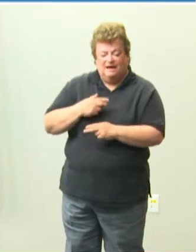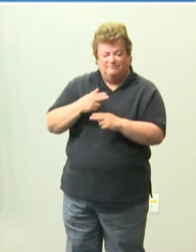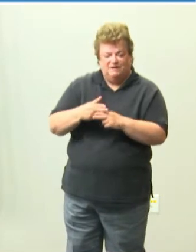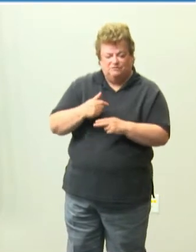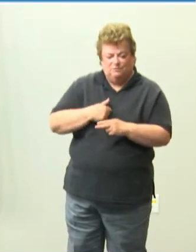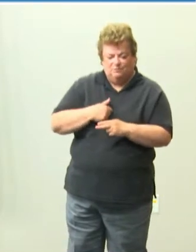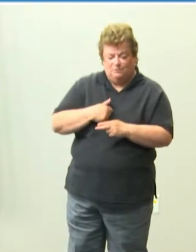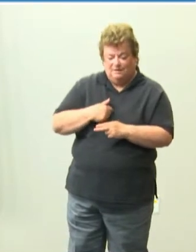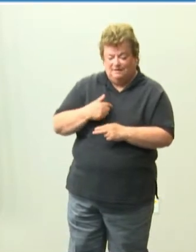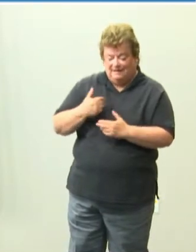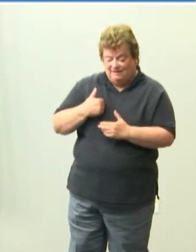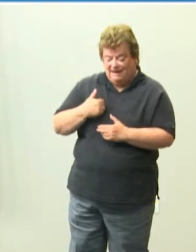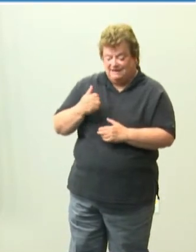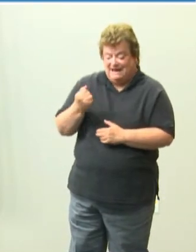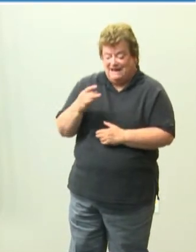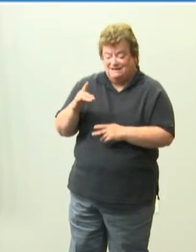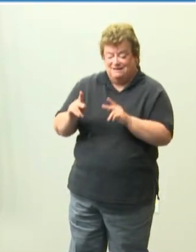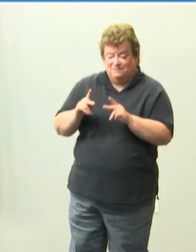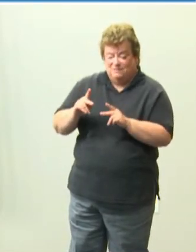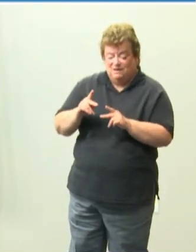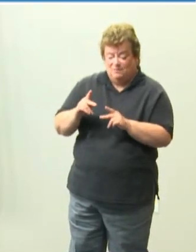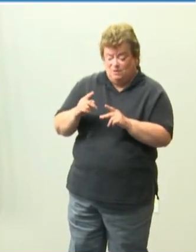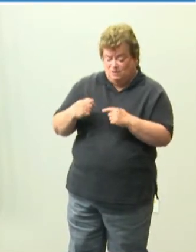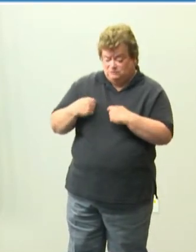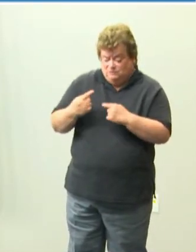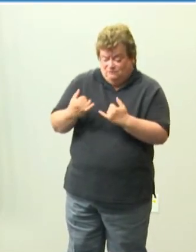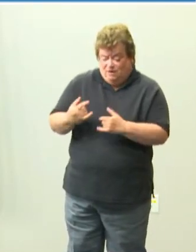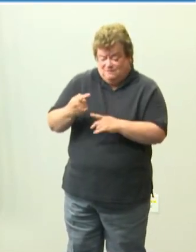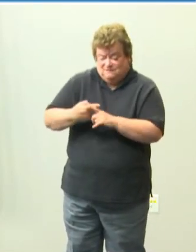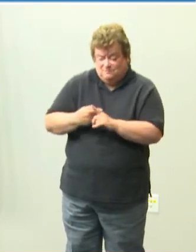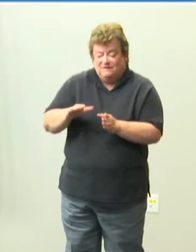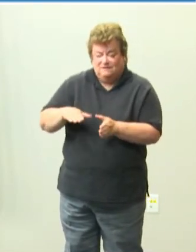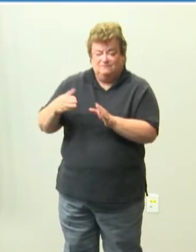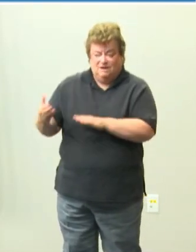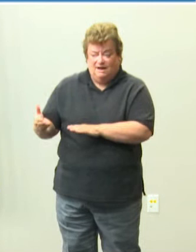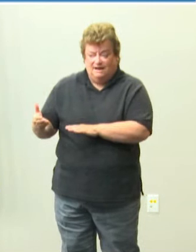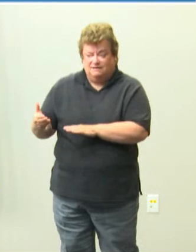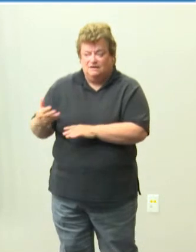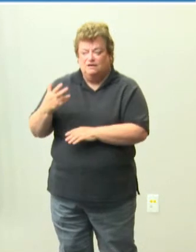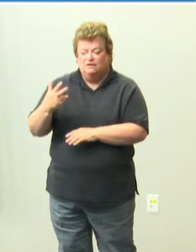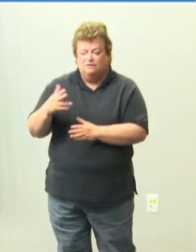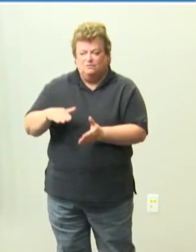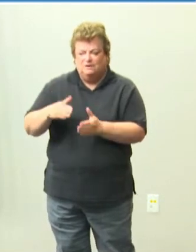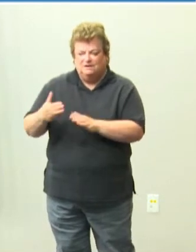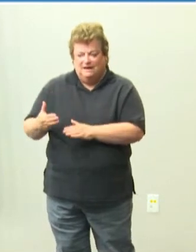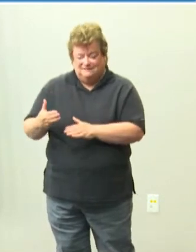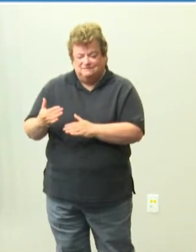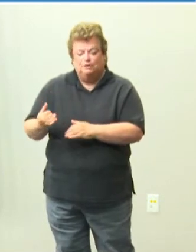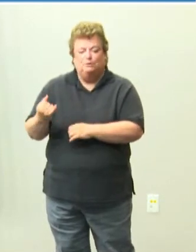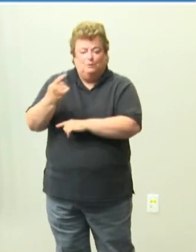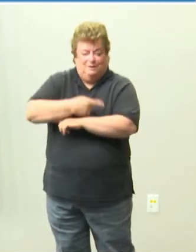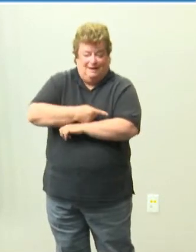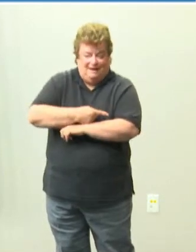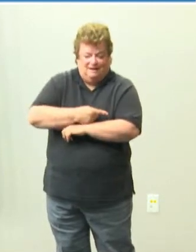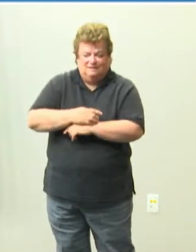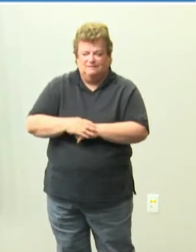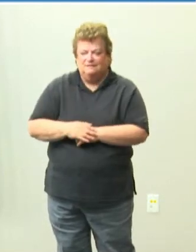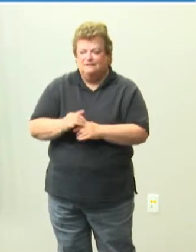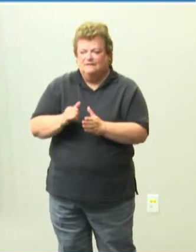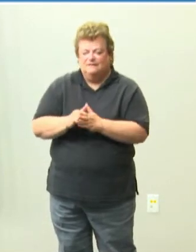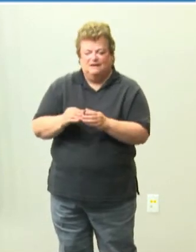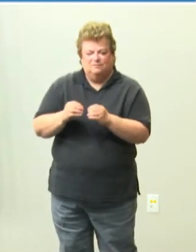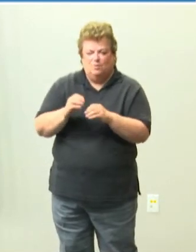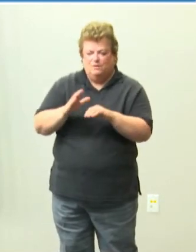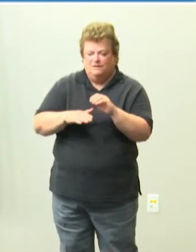lost 18 members of our community so far this month, which includes 3 deaths reported today. This is more than